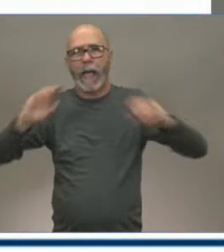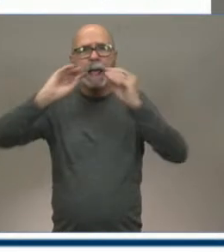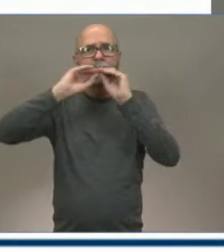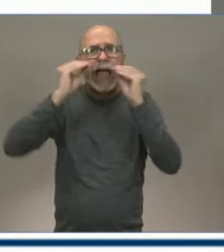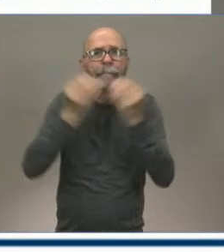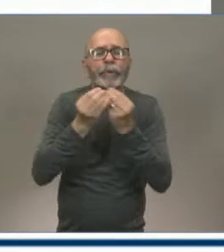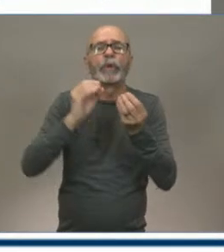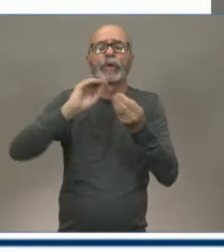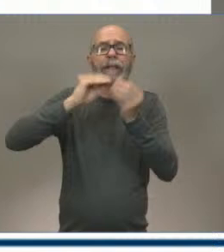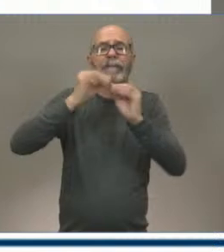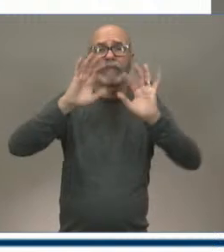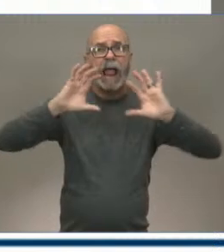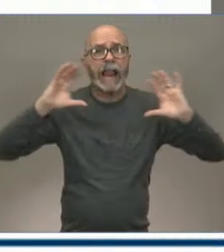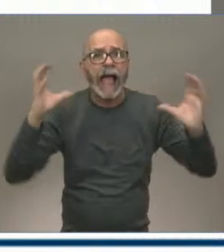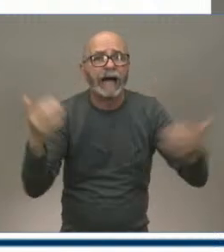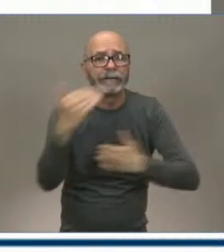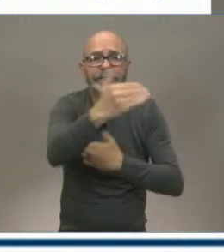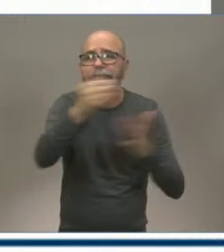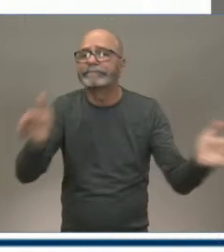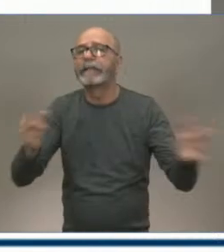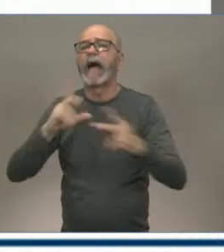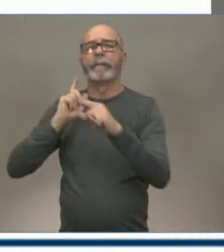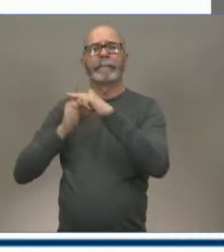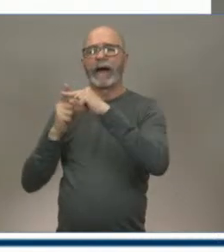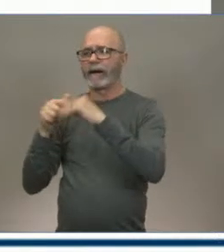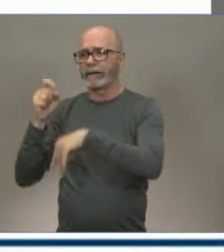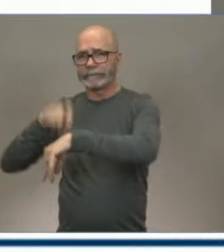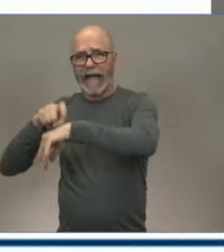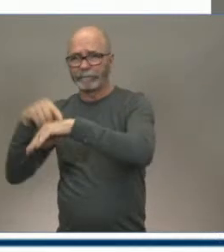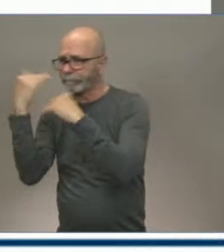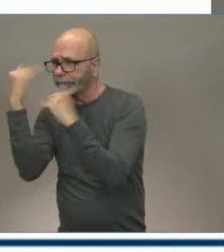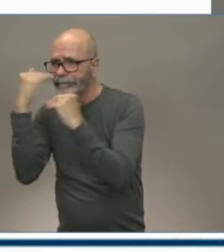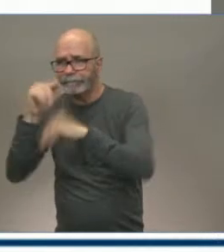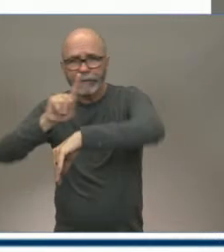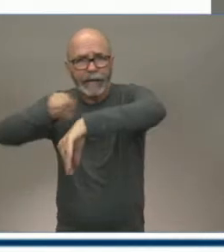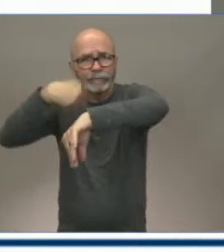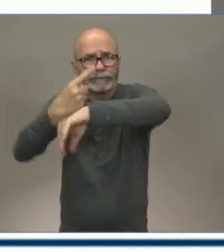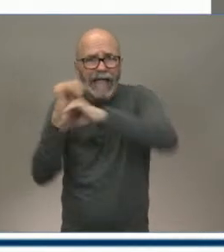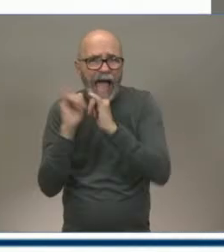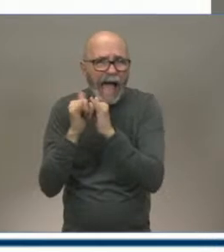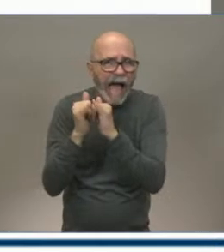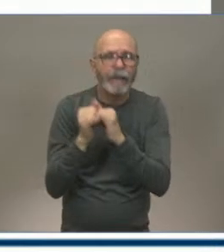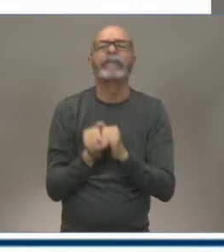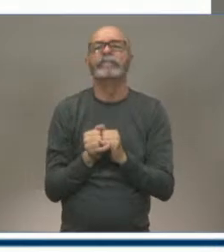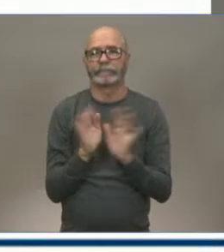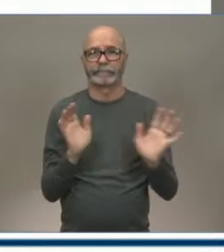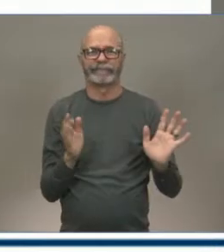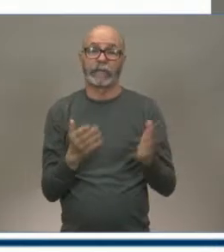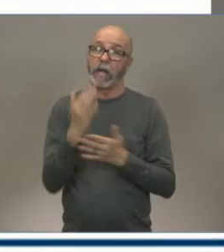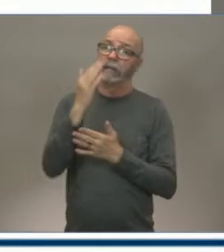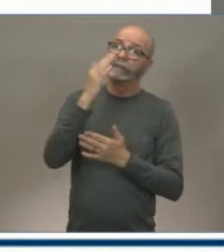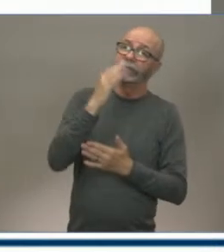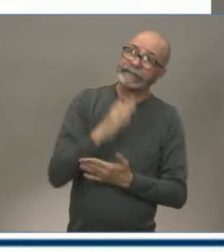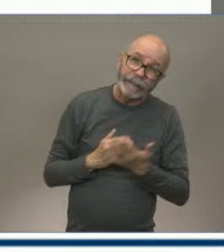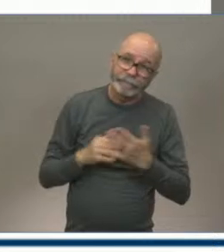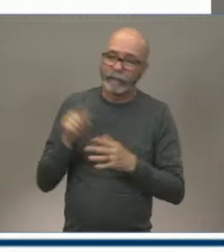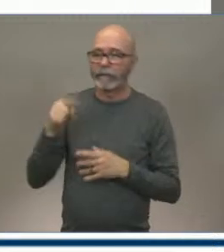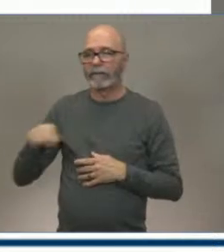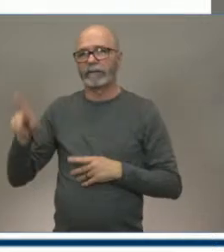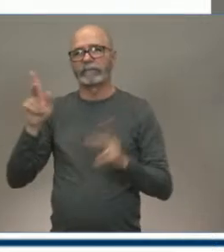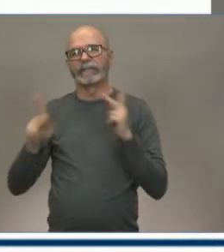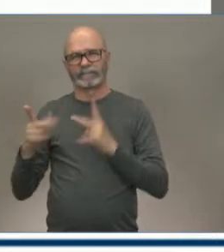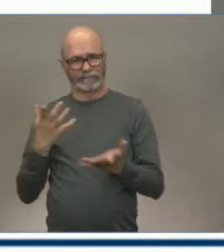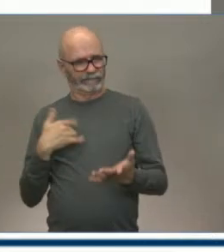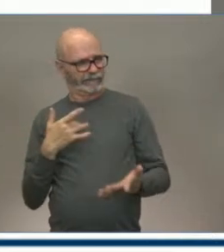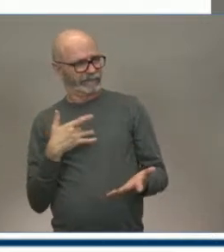that. We recognize that people had raised a legitimate concern that sports